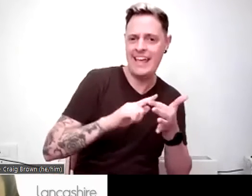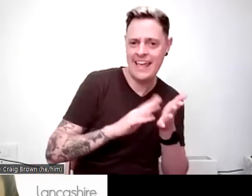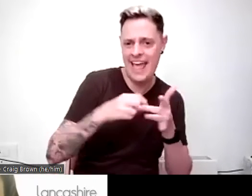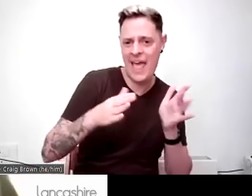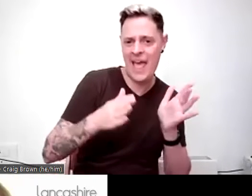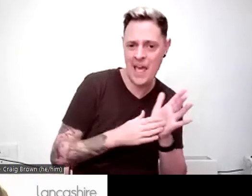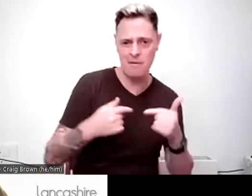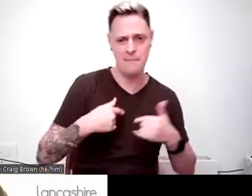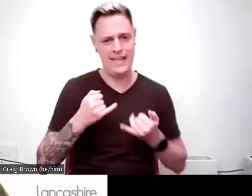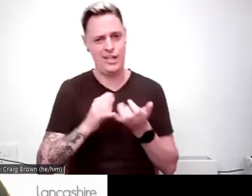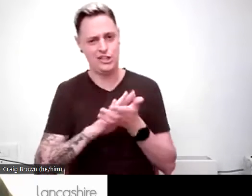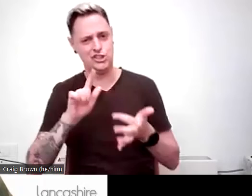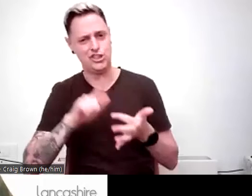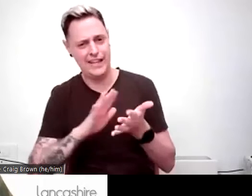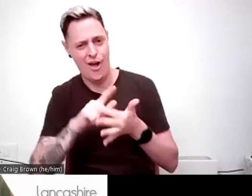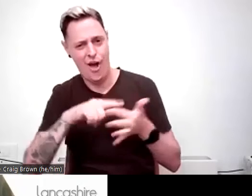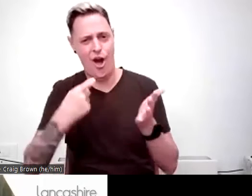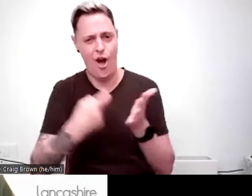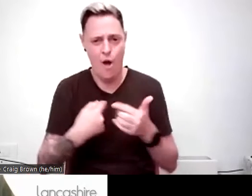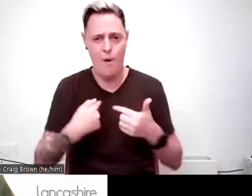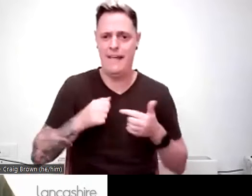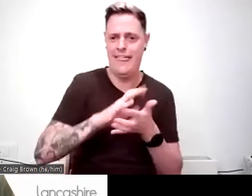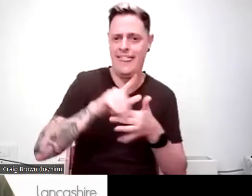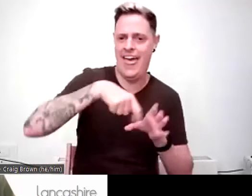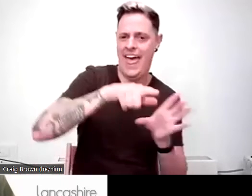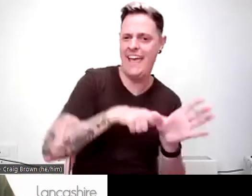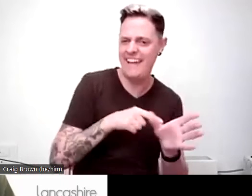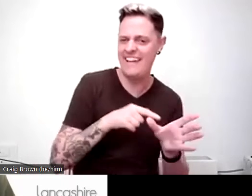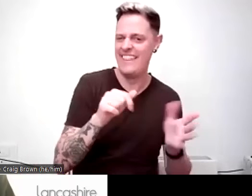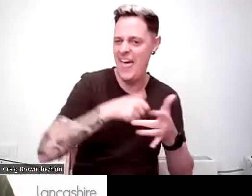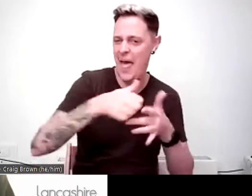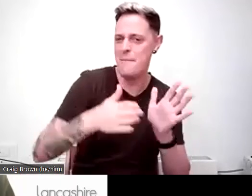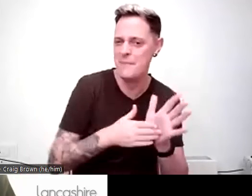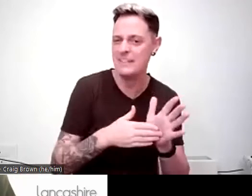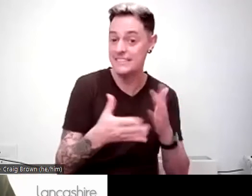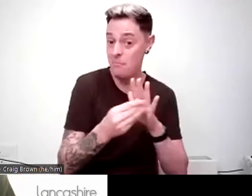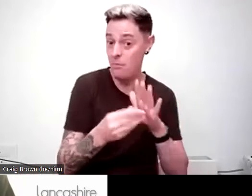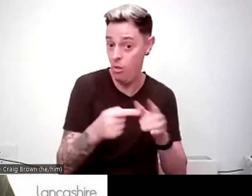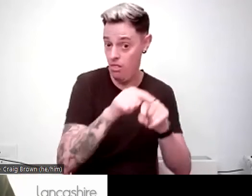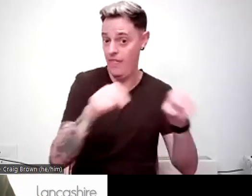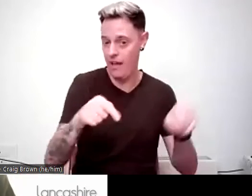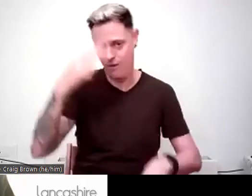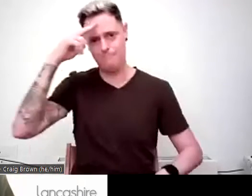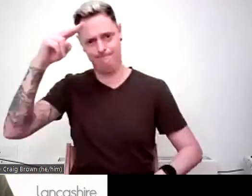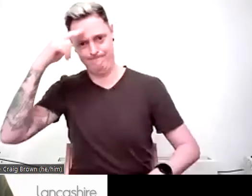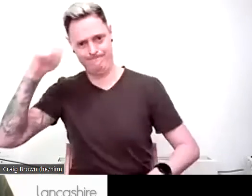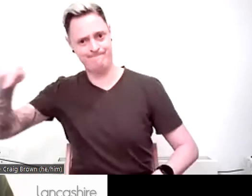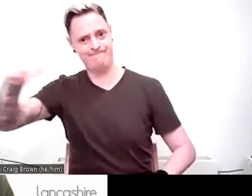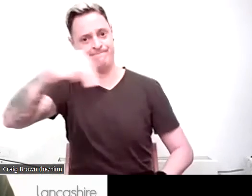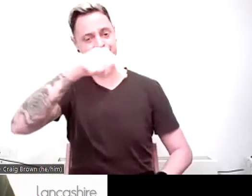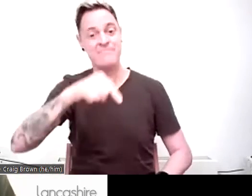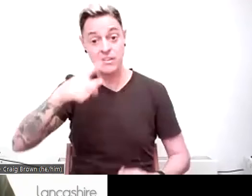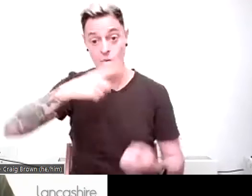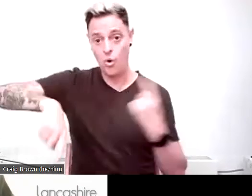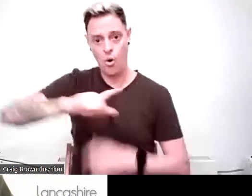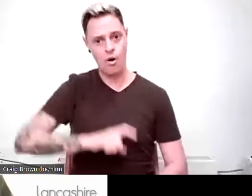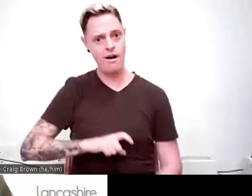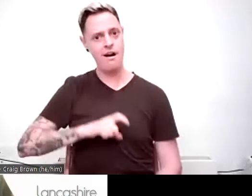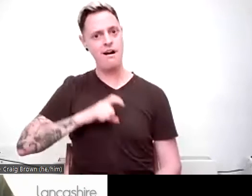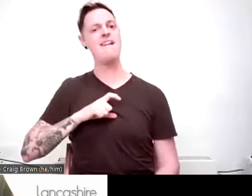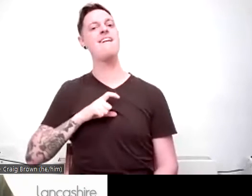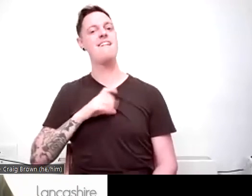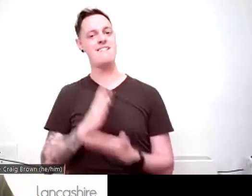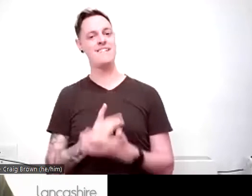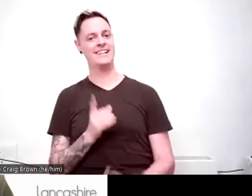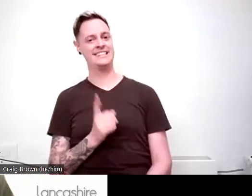person has read some stuff and knows that they need, you know, it makes me feel comfortable if their pronouns are stated as well. And you know,